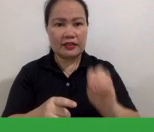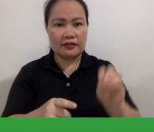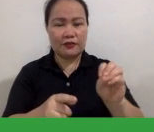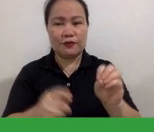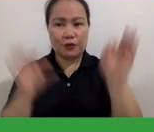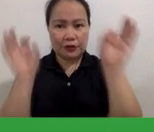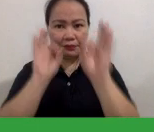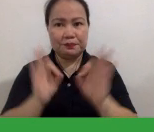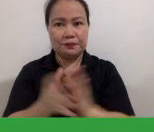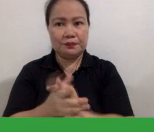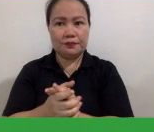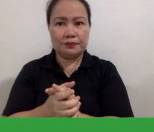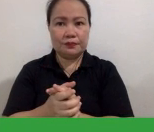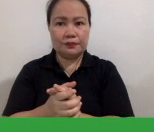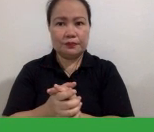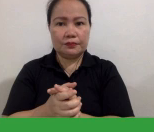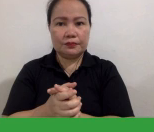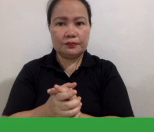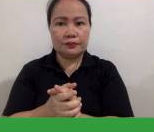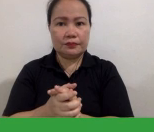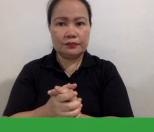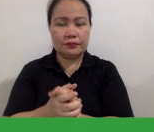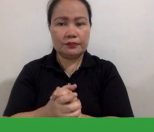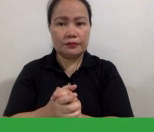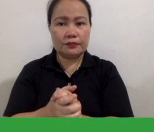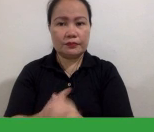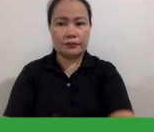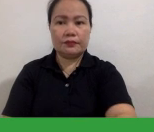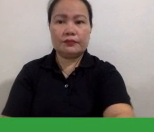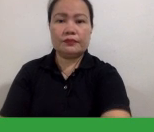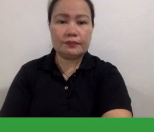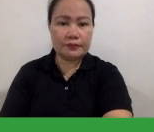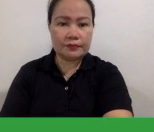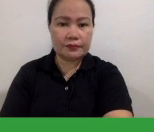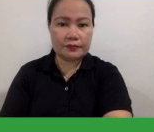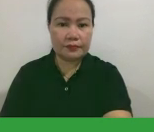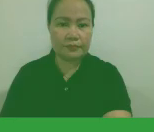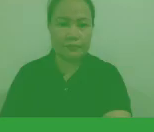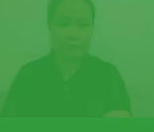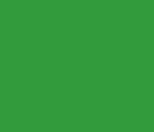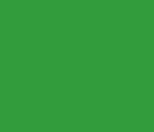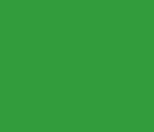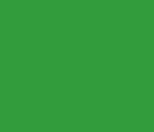225%. And that is our percent form.